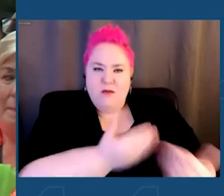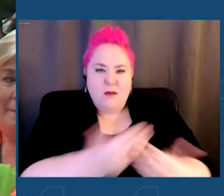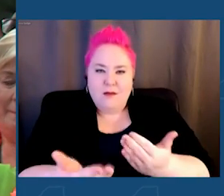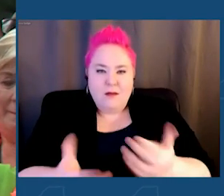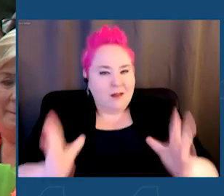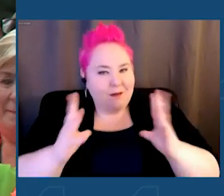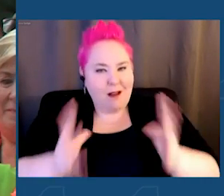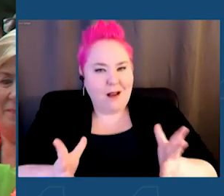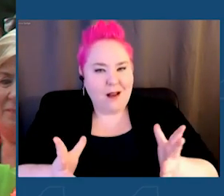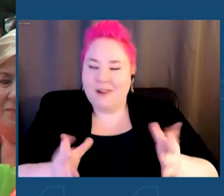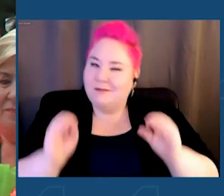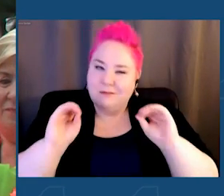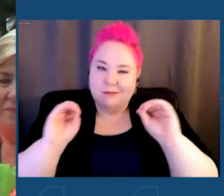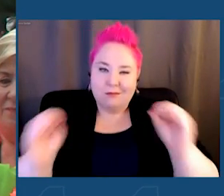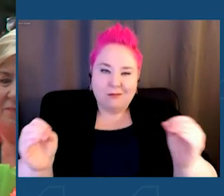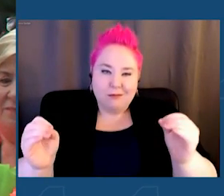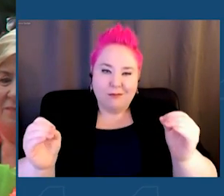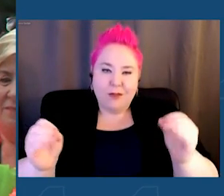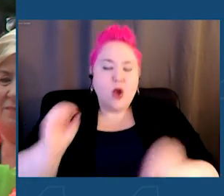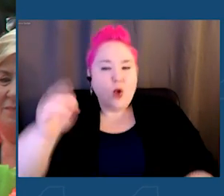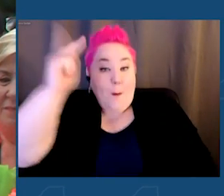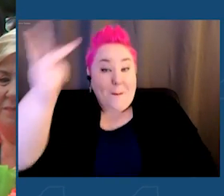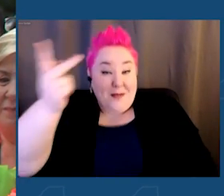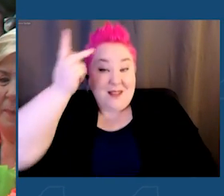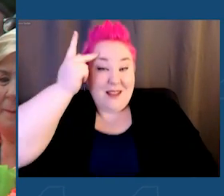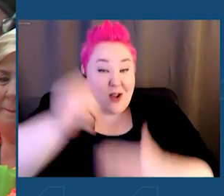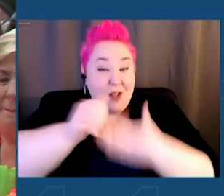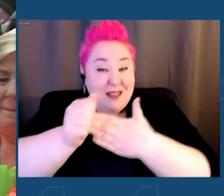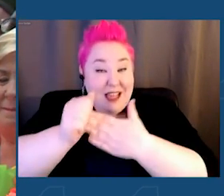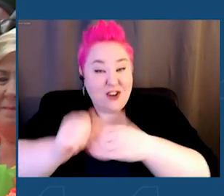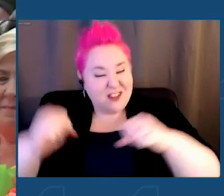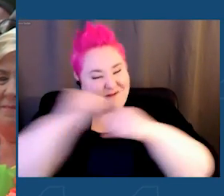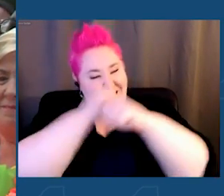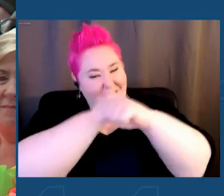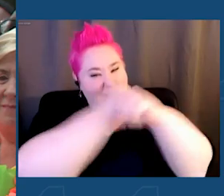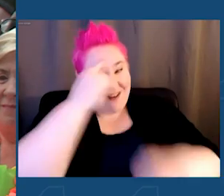political leaders fighting for our basic rights.